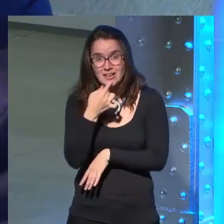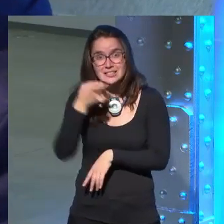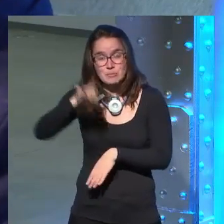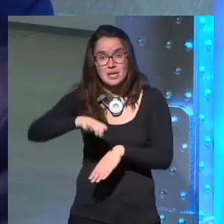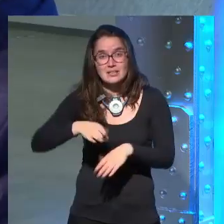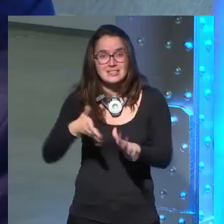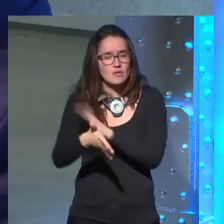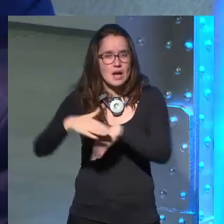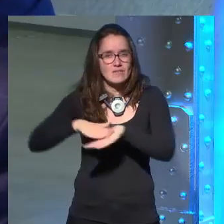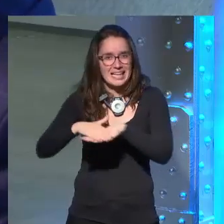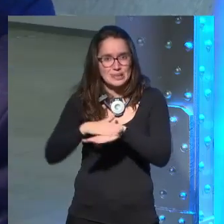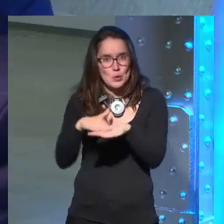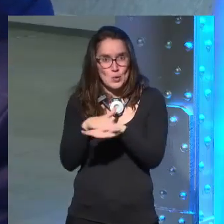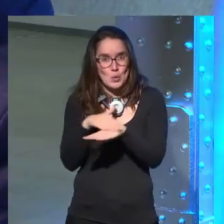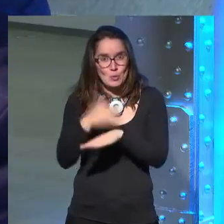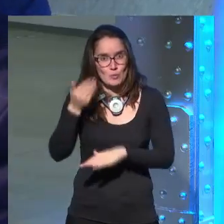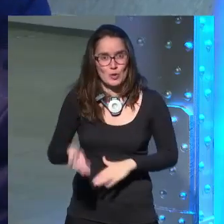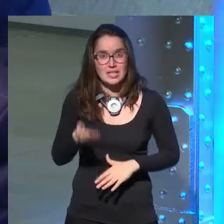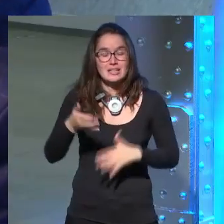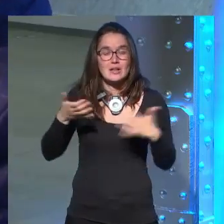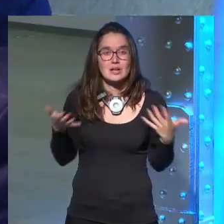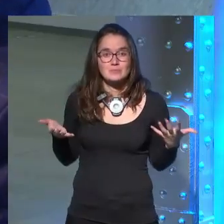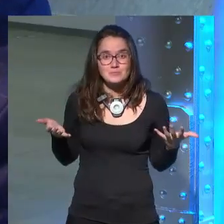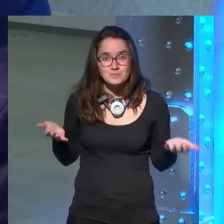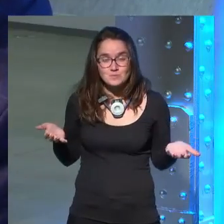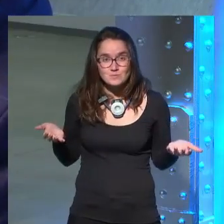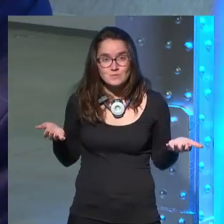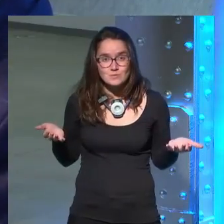cats. Whilst I think that actually